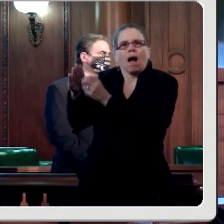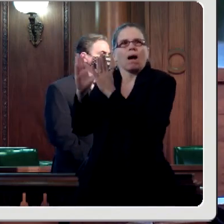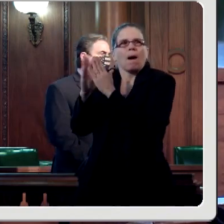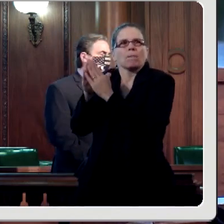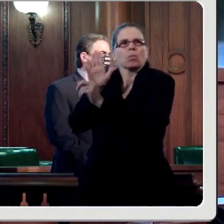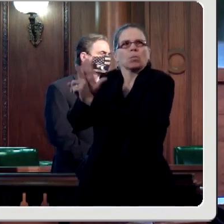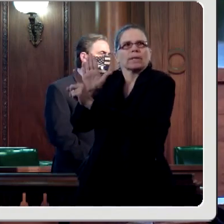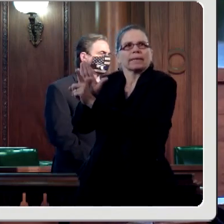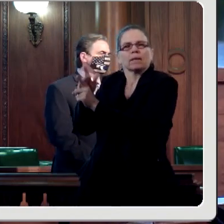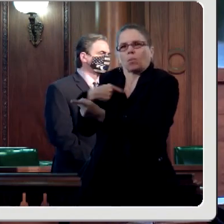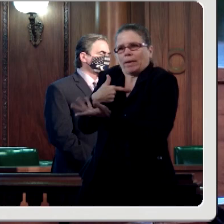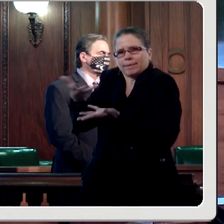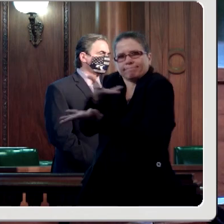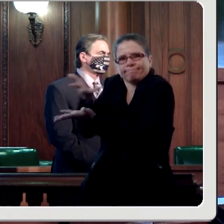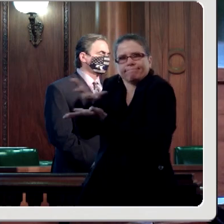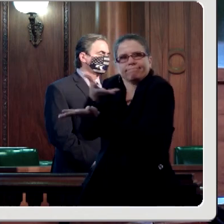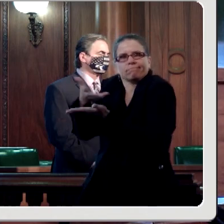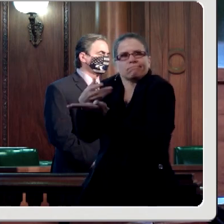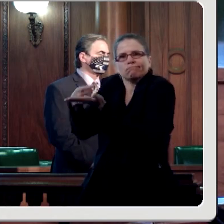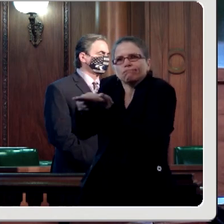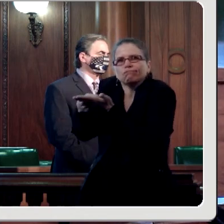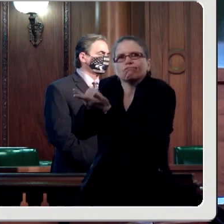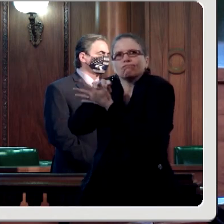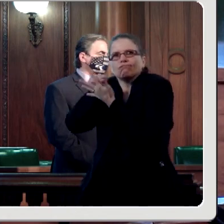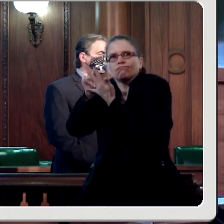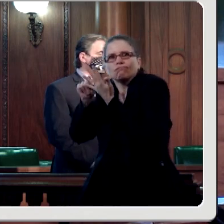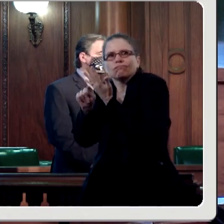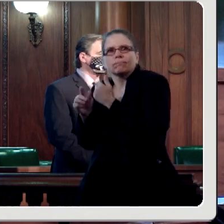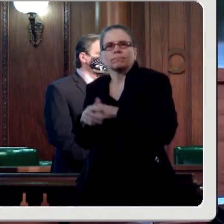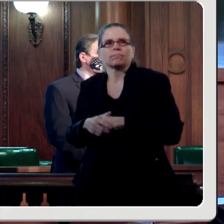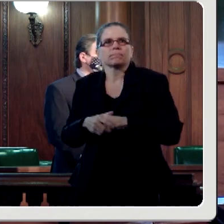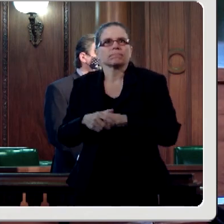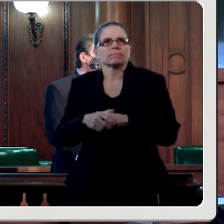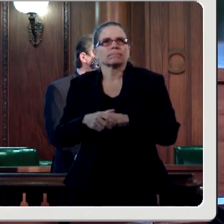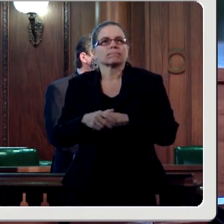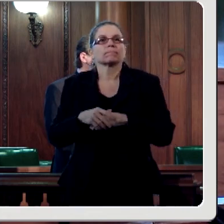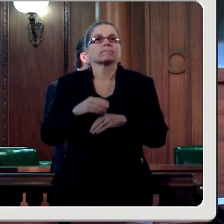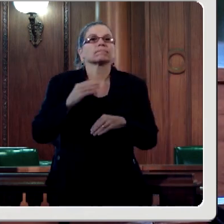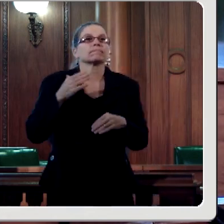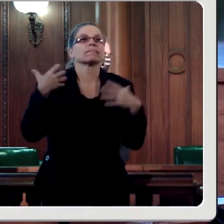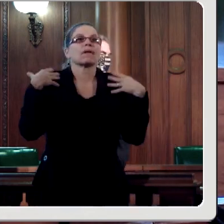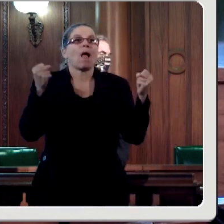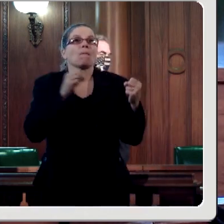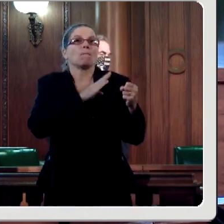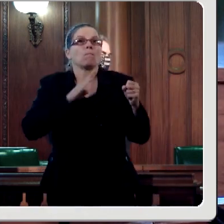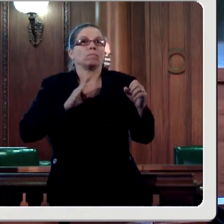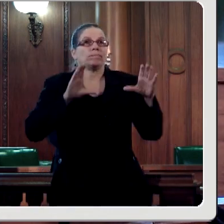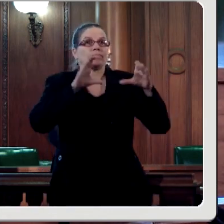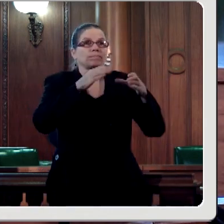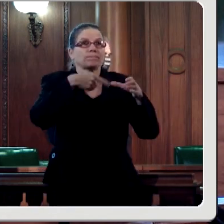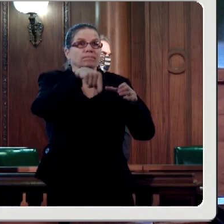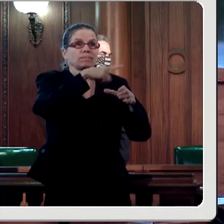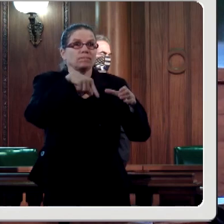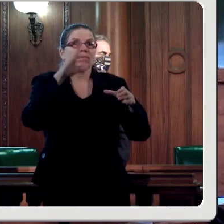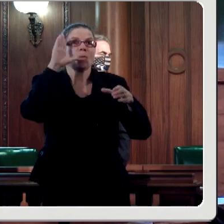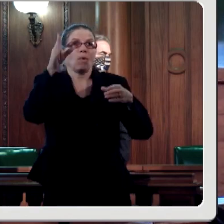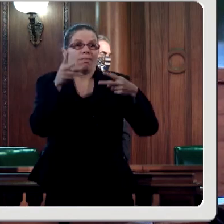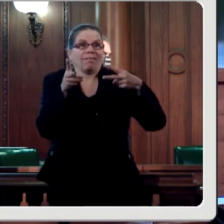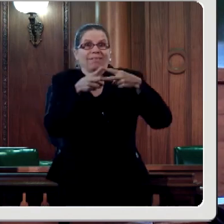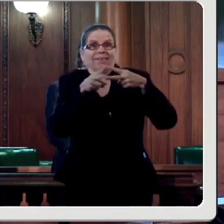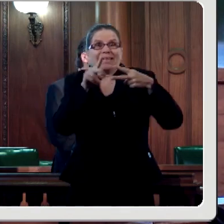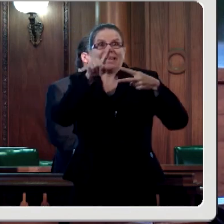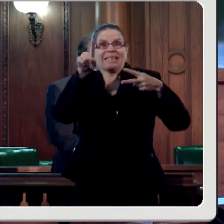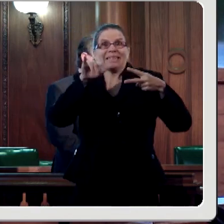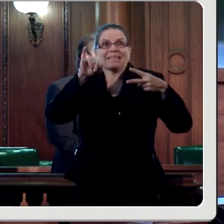from the Department of Health and Human Services to do the community outreach in those zip codes where we see a